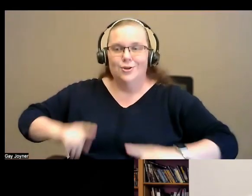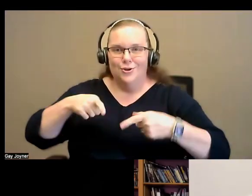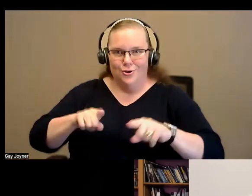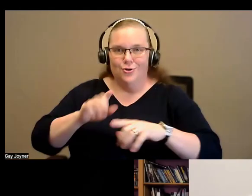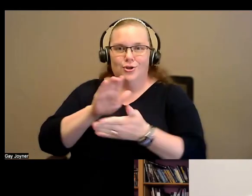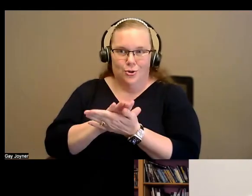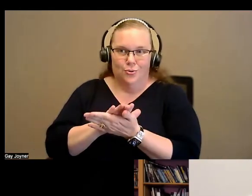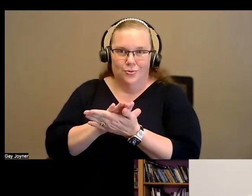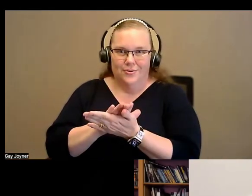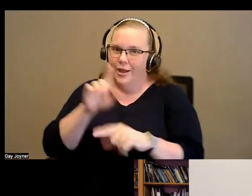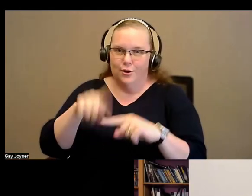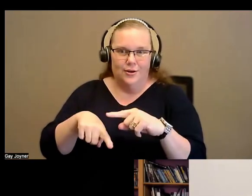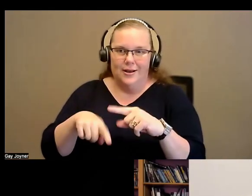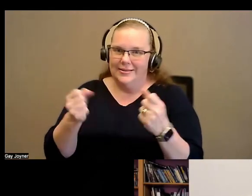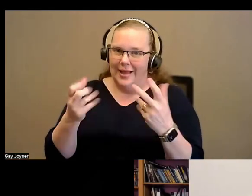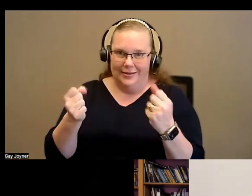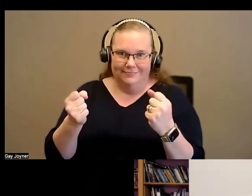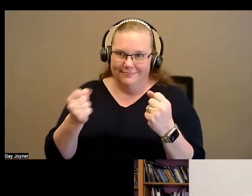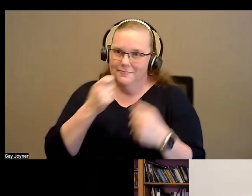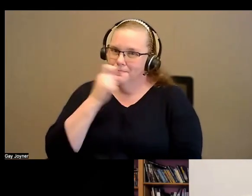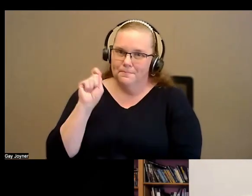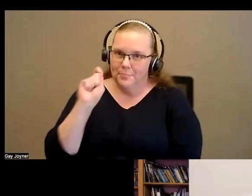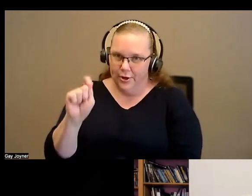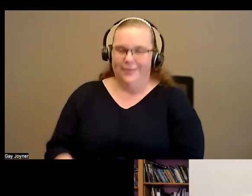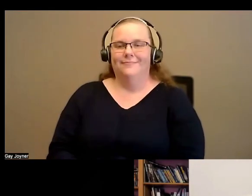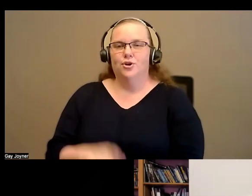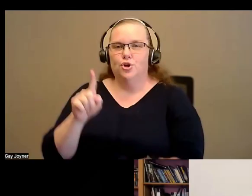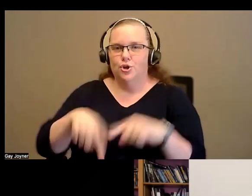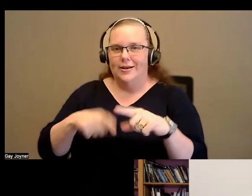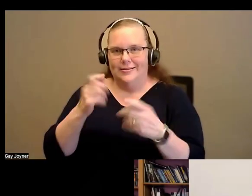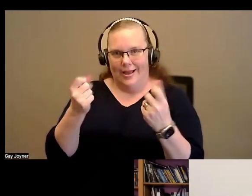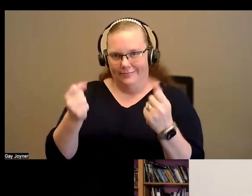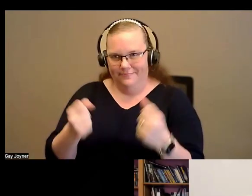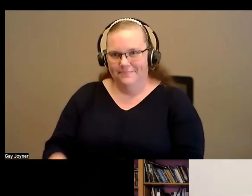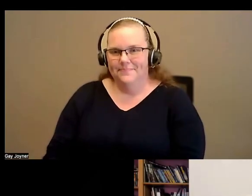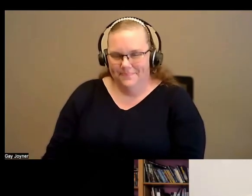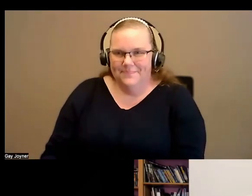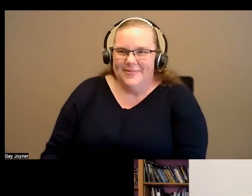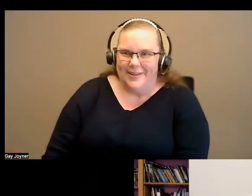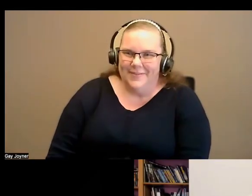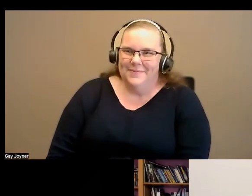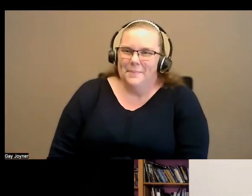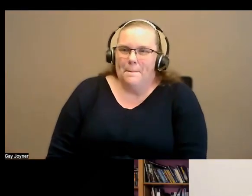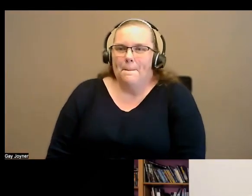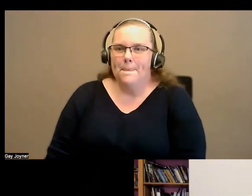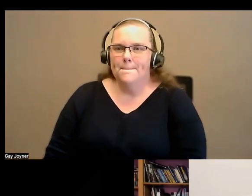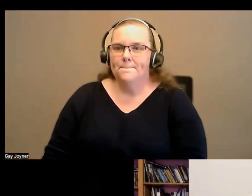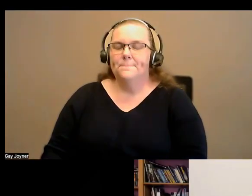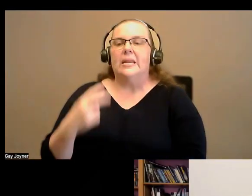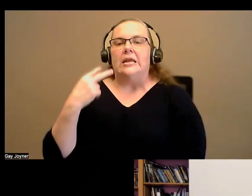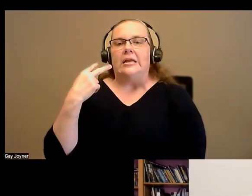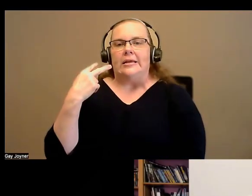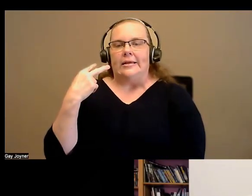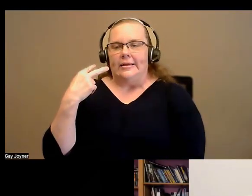hands during school. Oh They my could gosh. not sign, Mm. period. Could not sign. But lip So reading must be so